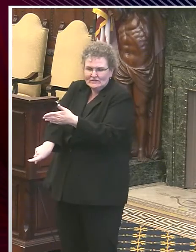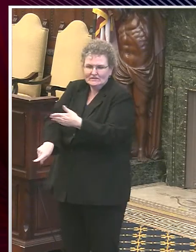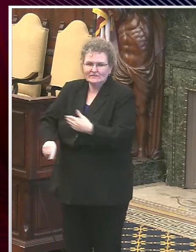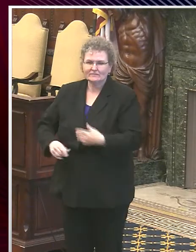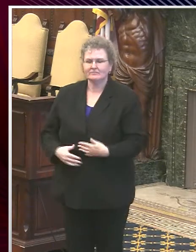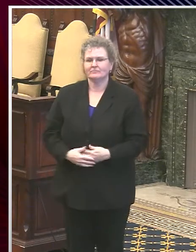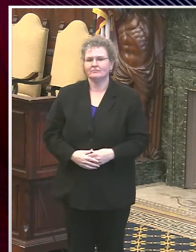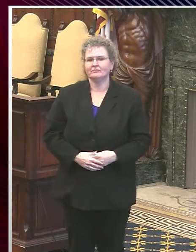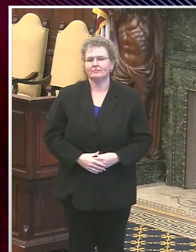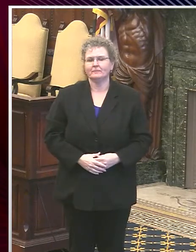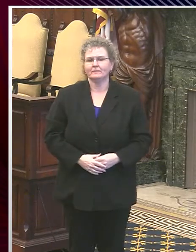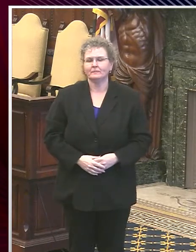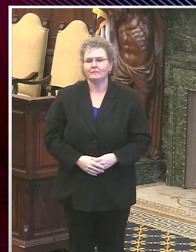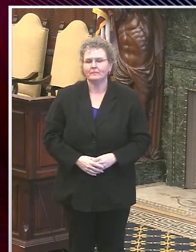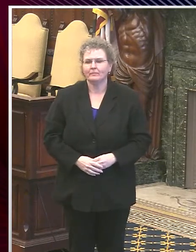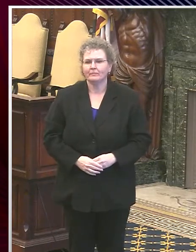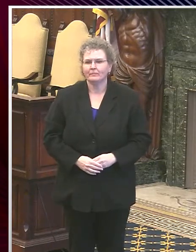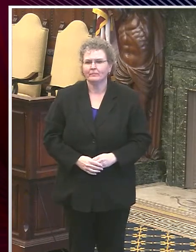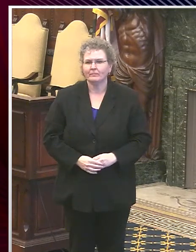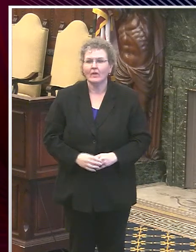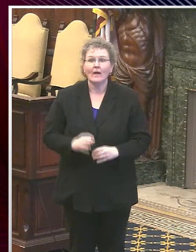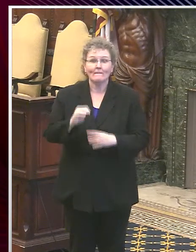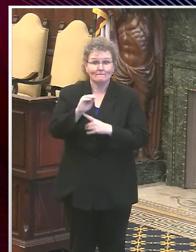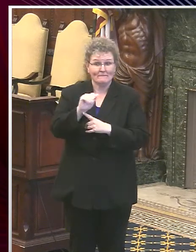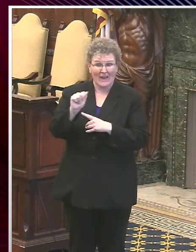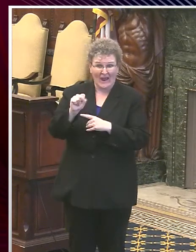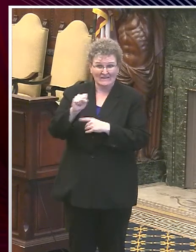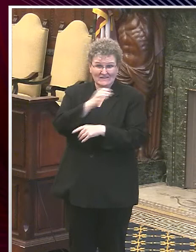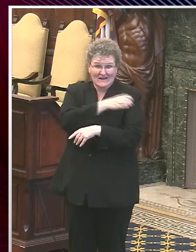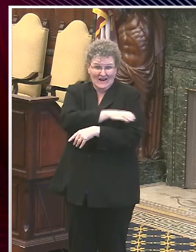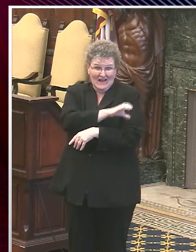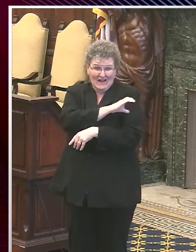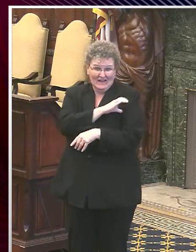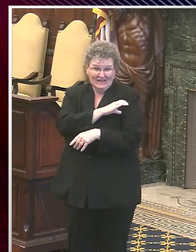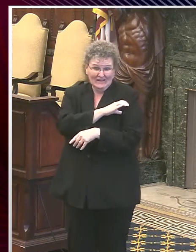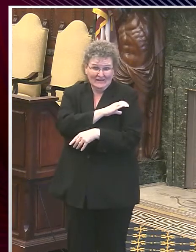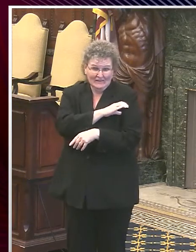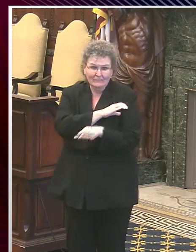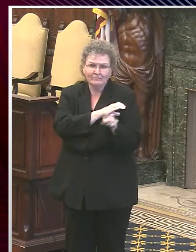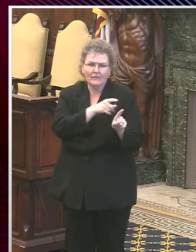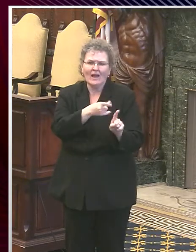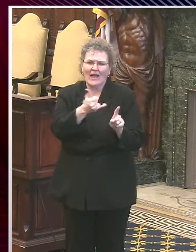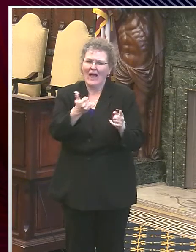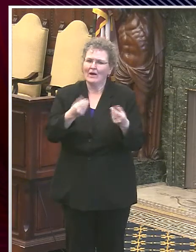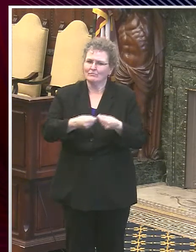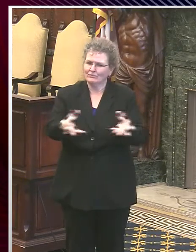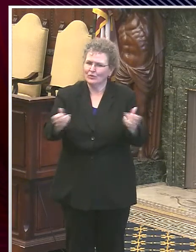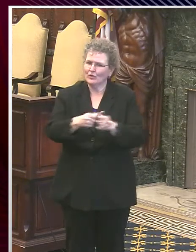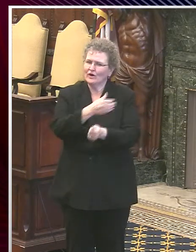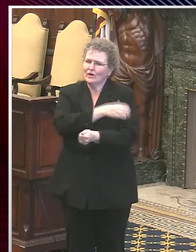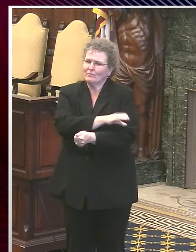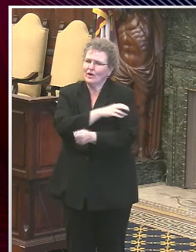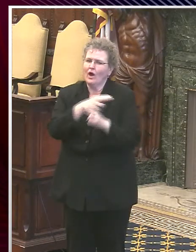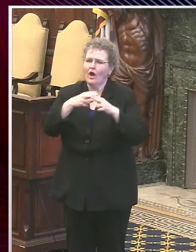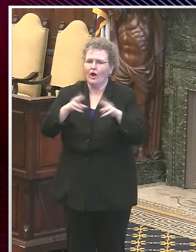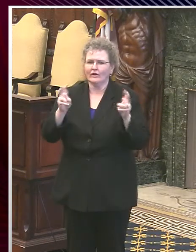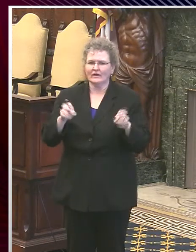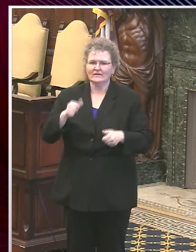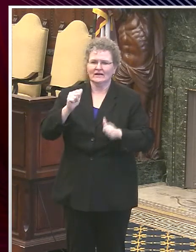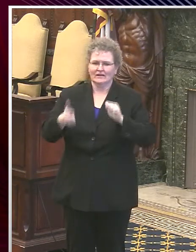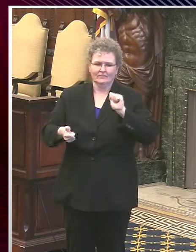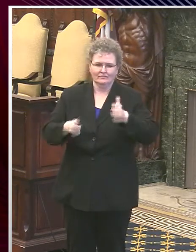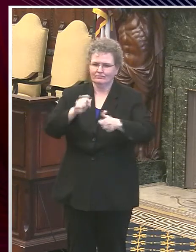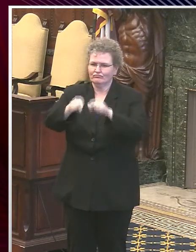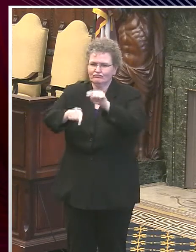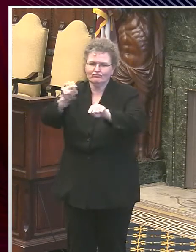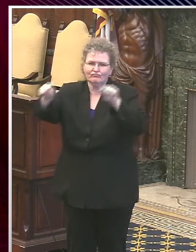We've talked before about the mass clinics, or the community-run large clinics, I guess I should call them now, in Philadelphia's neighborhoods that are managed by my